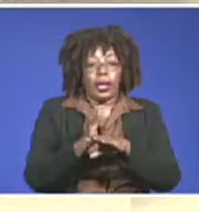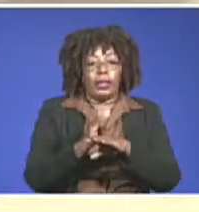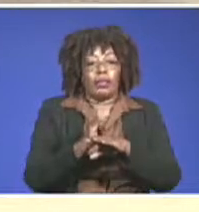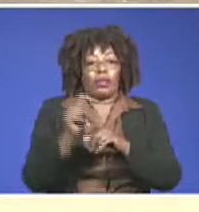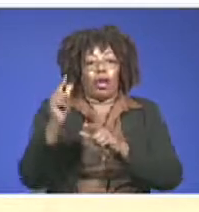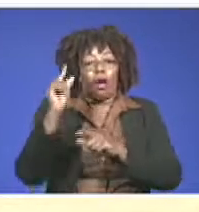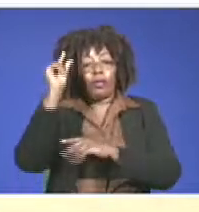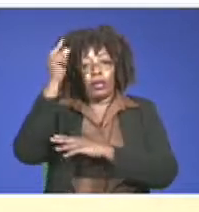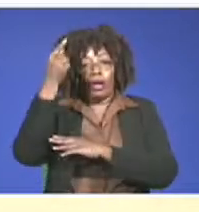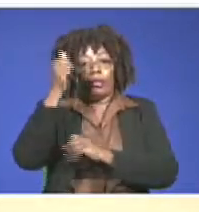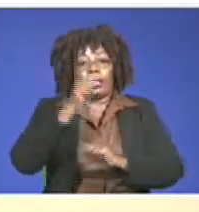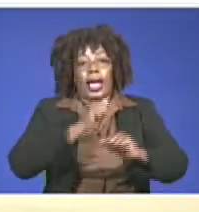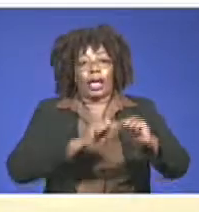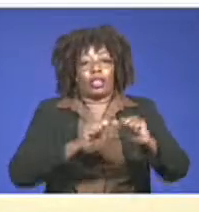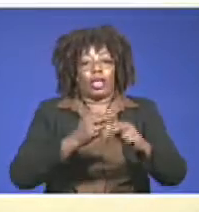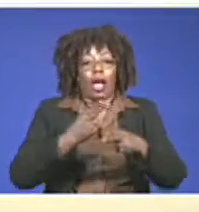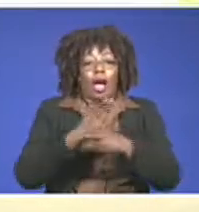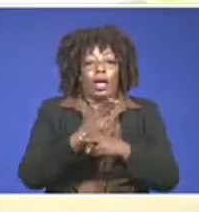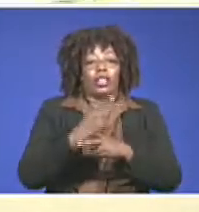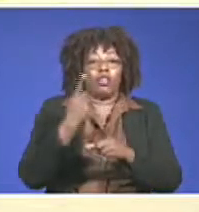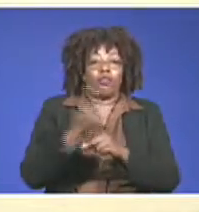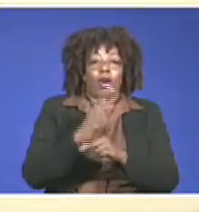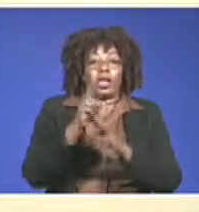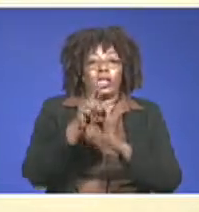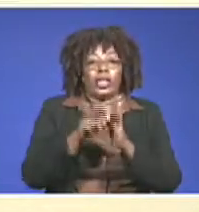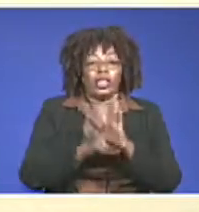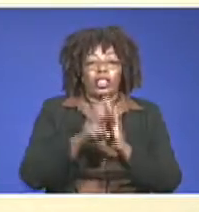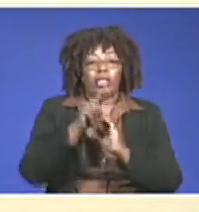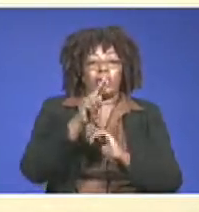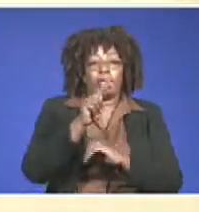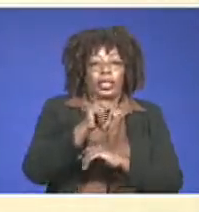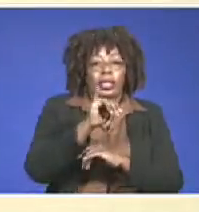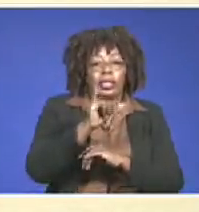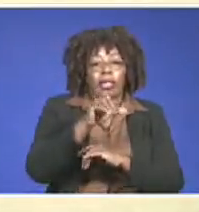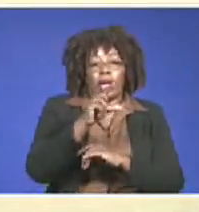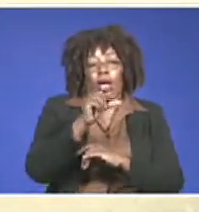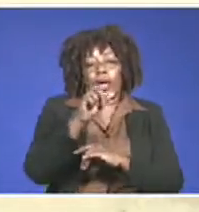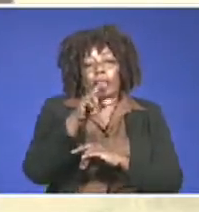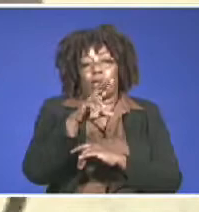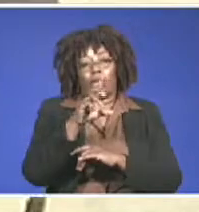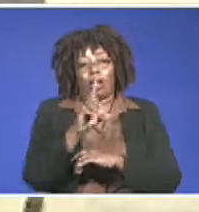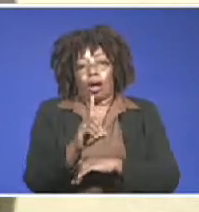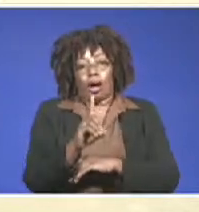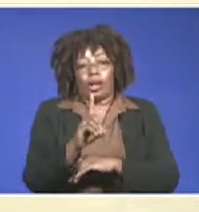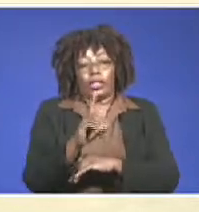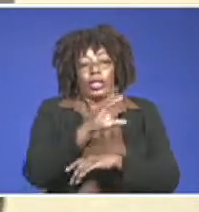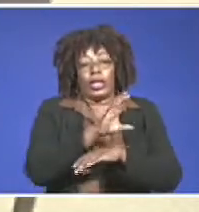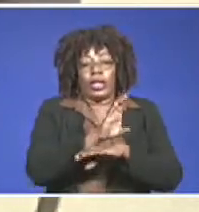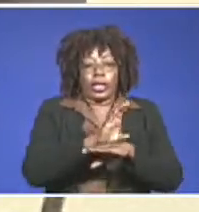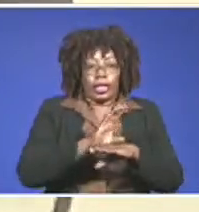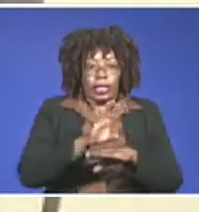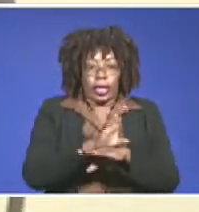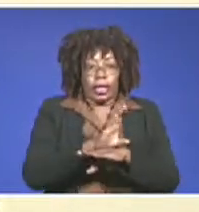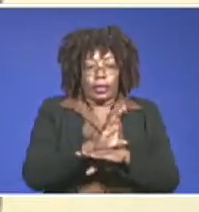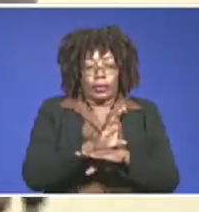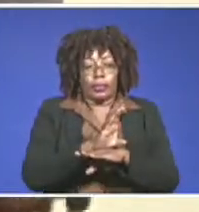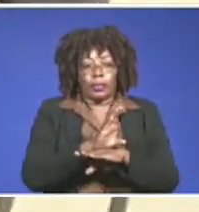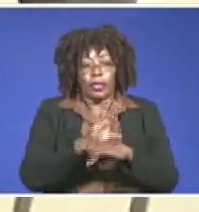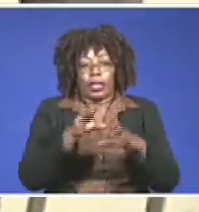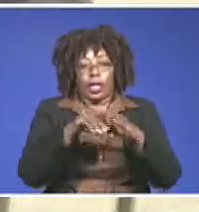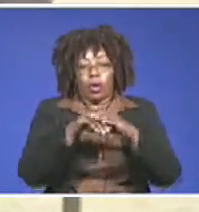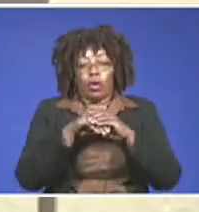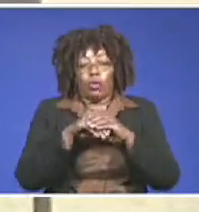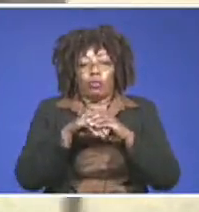inaction against unregulated development at Nygaard Quay, which is owned by Canadian fashion mogul Peter Nygaard. Save the